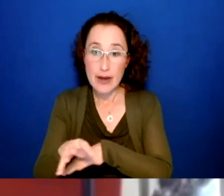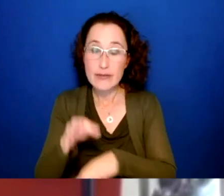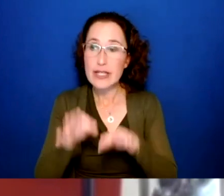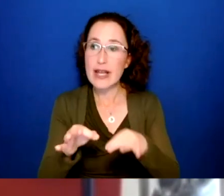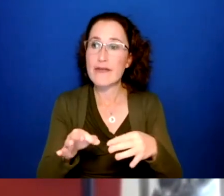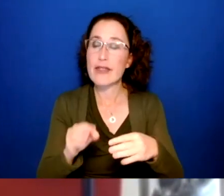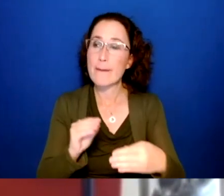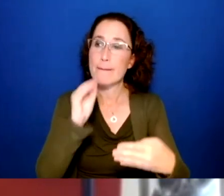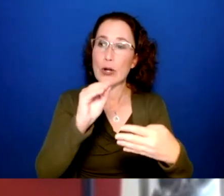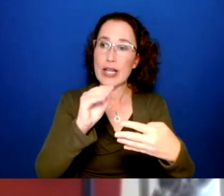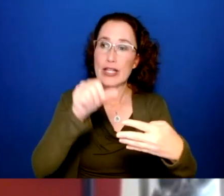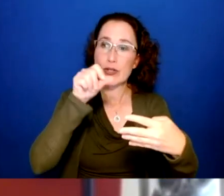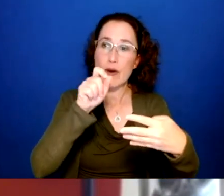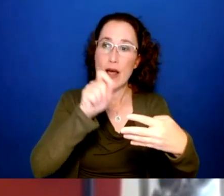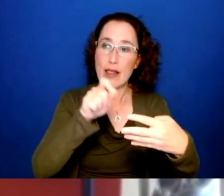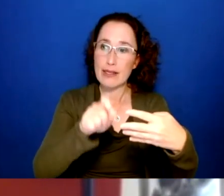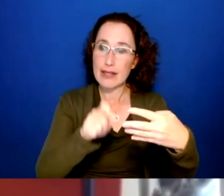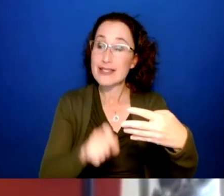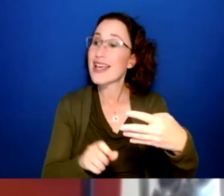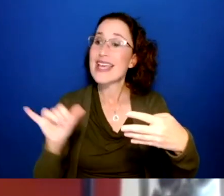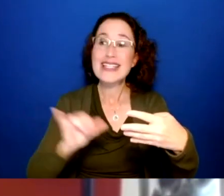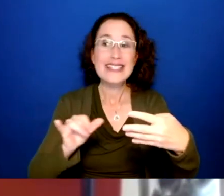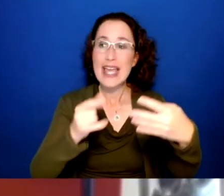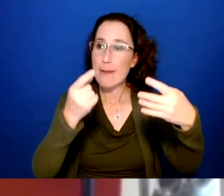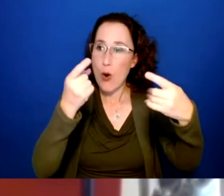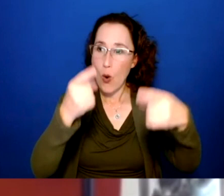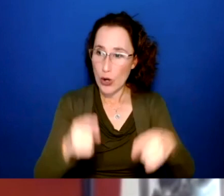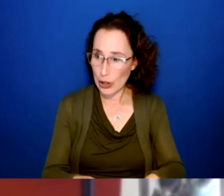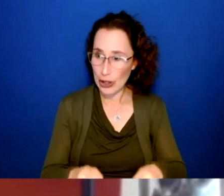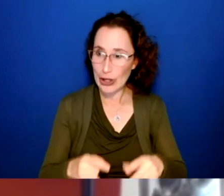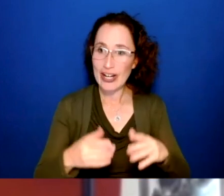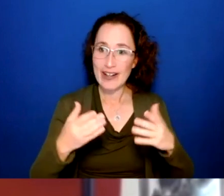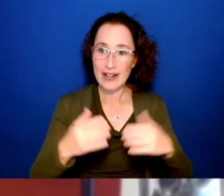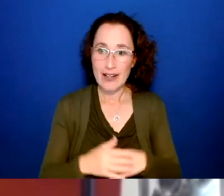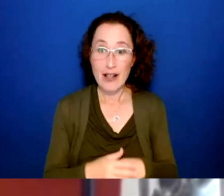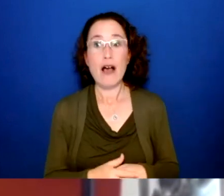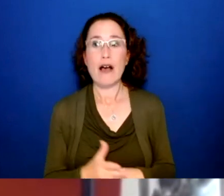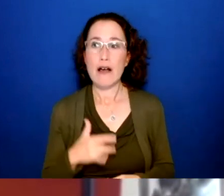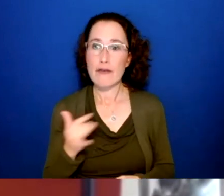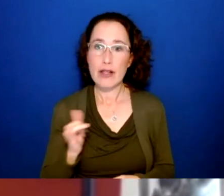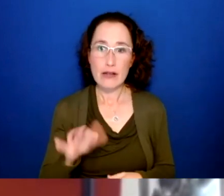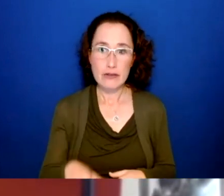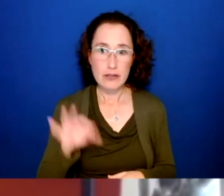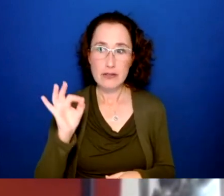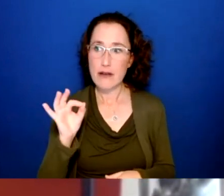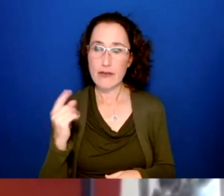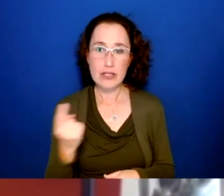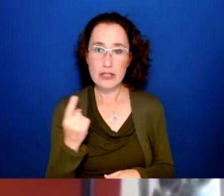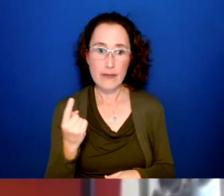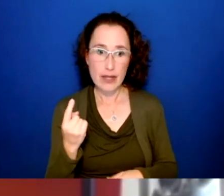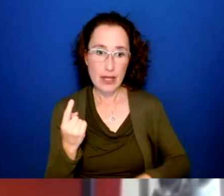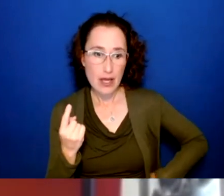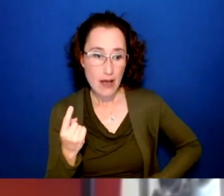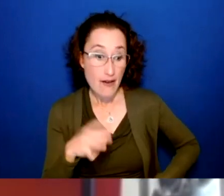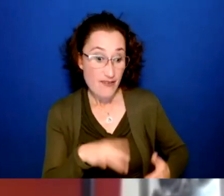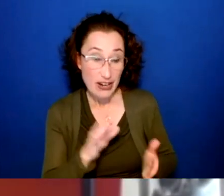bulleted list, the list was in the same order of operations. And it really felt like I was discovering something that I'd never seen in a book before. I got very excited about this,